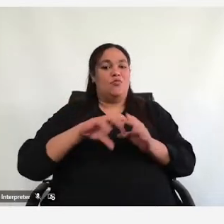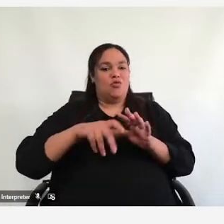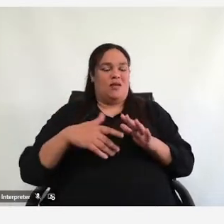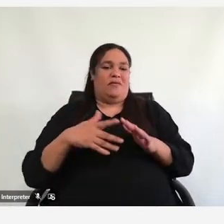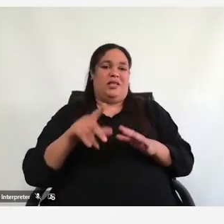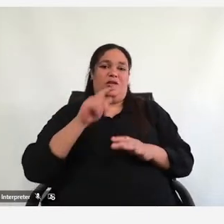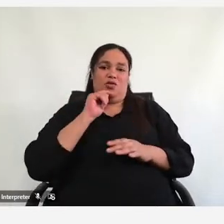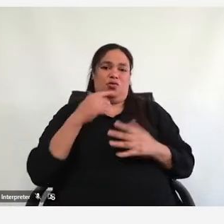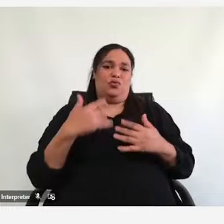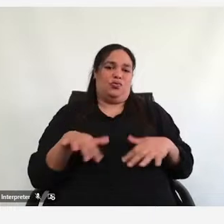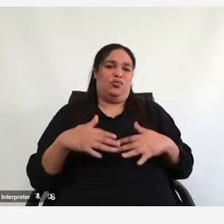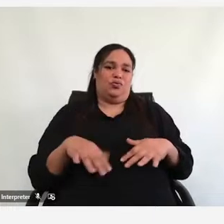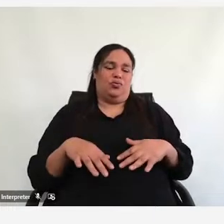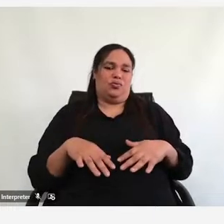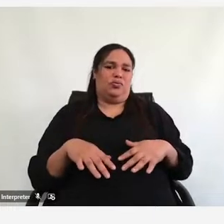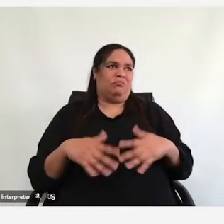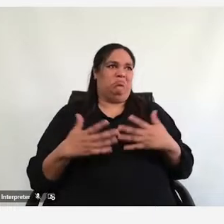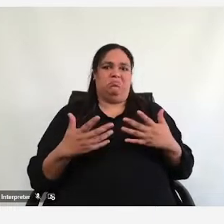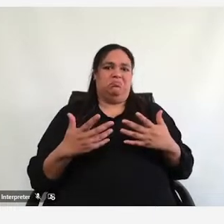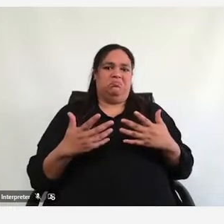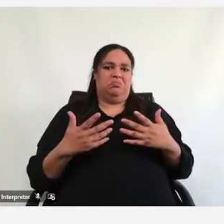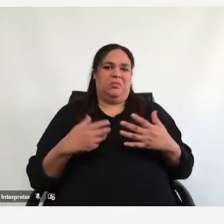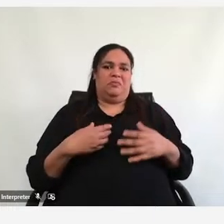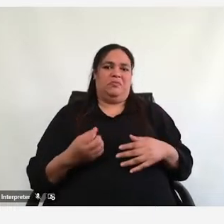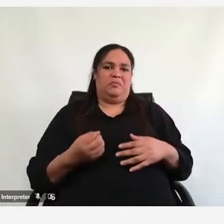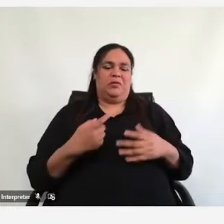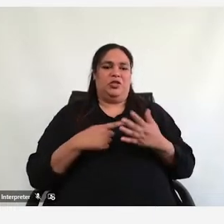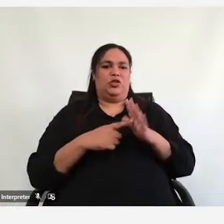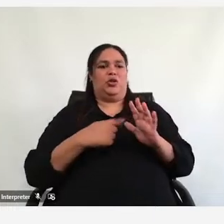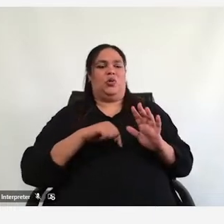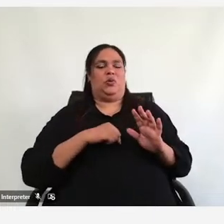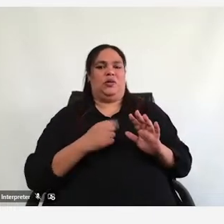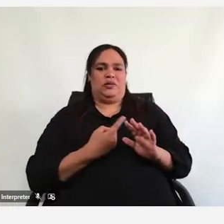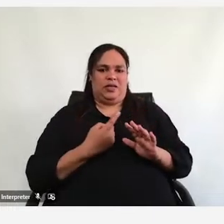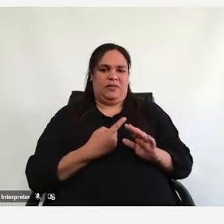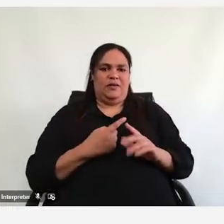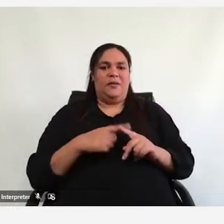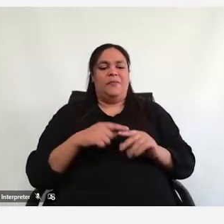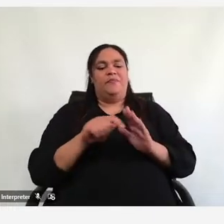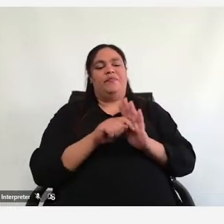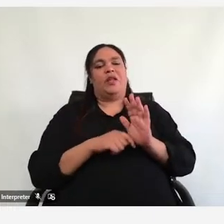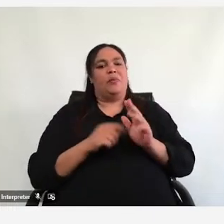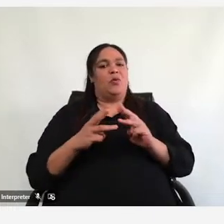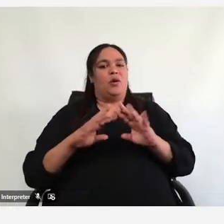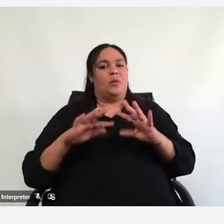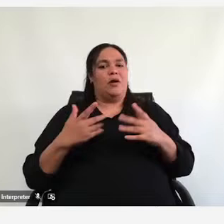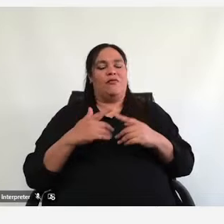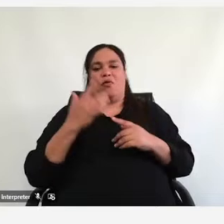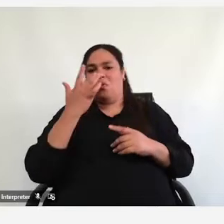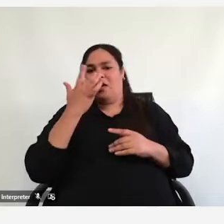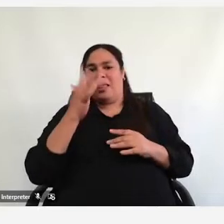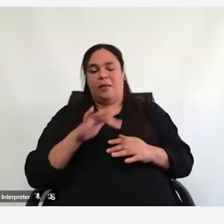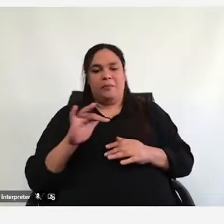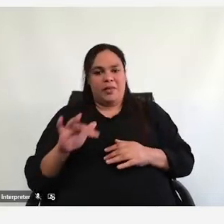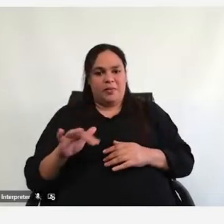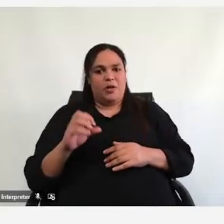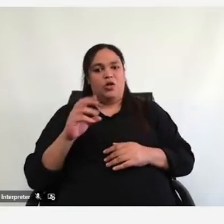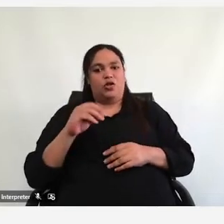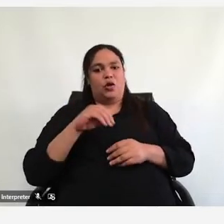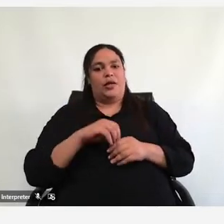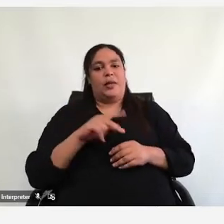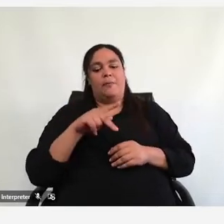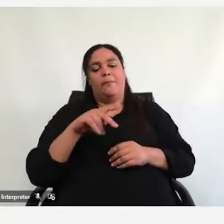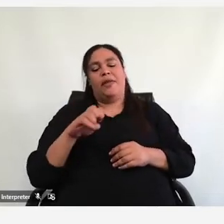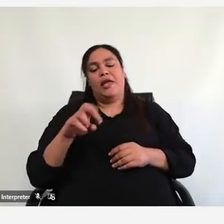really absolutely, we've outshone ourselves. In terms of no employment for colored people, so in the